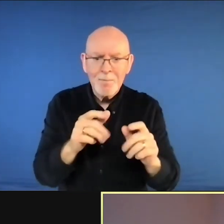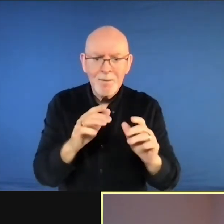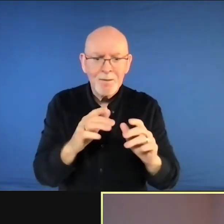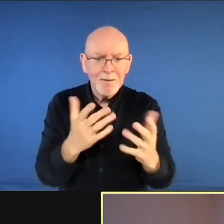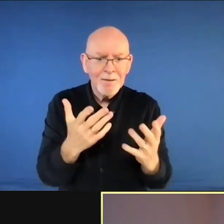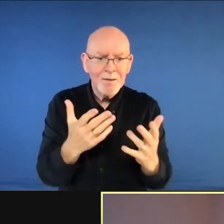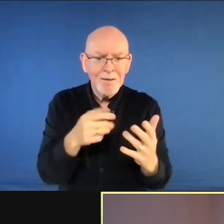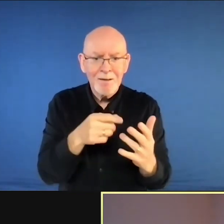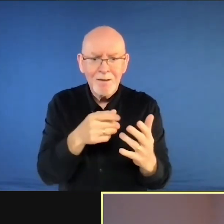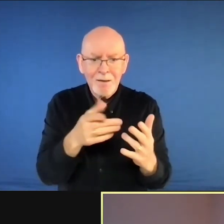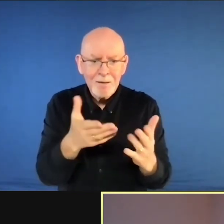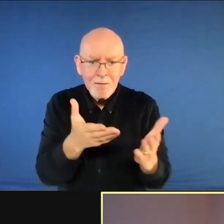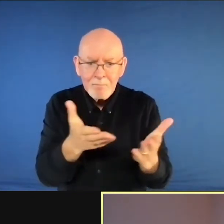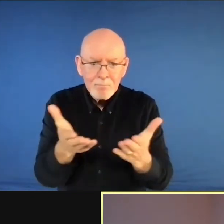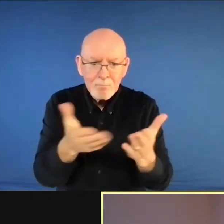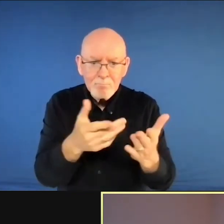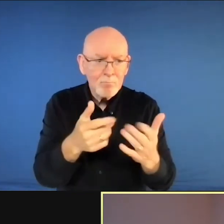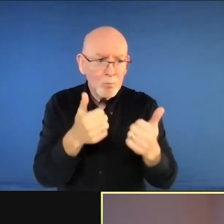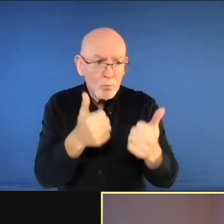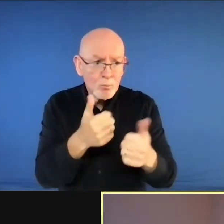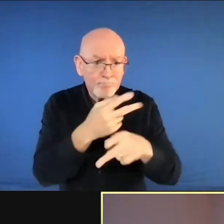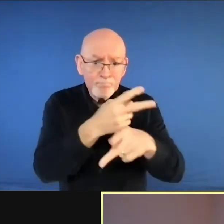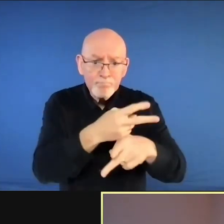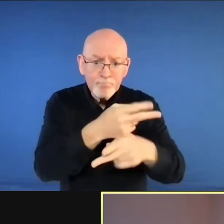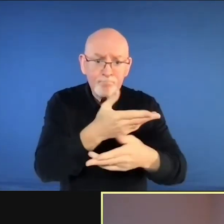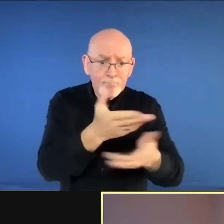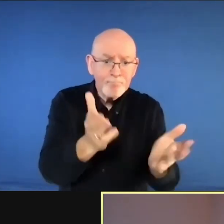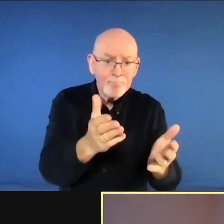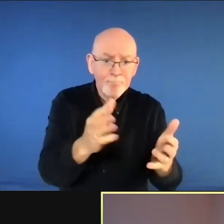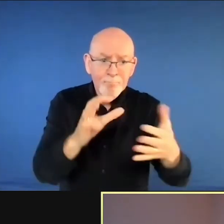of facilitation, in terms of